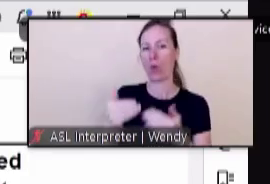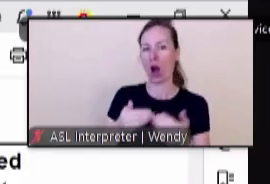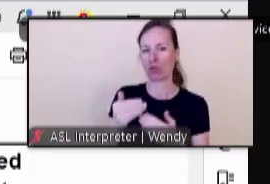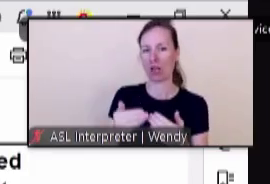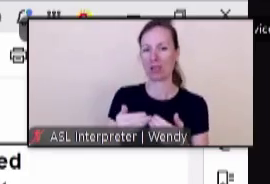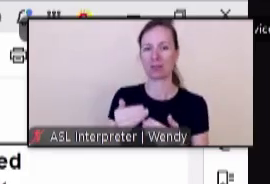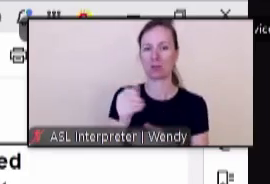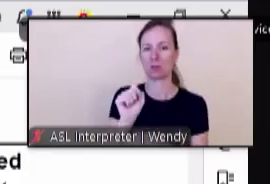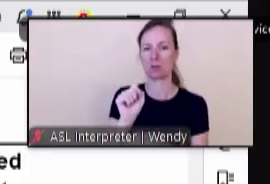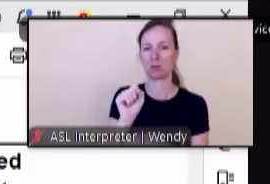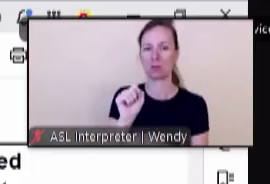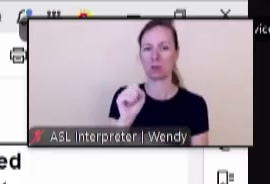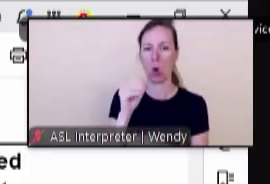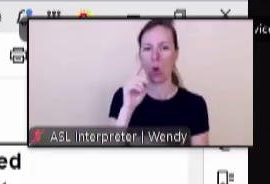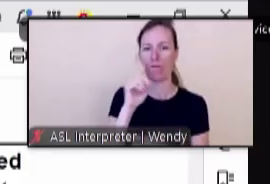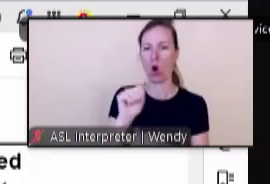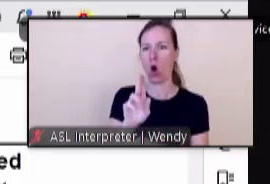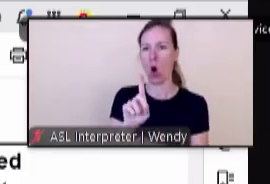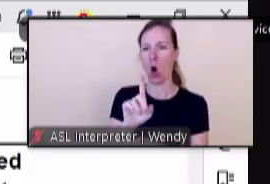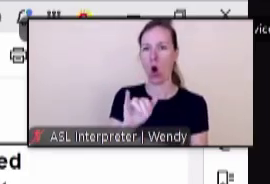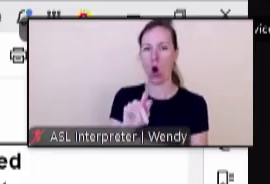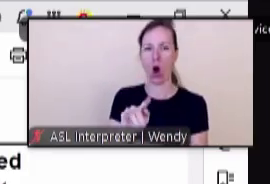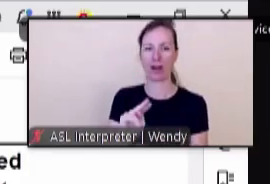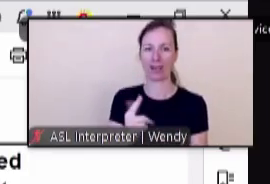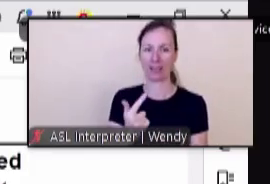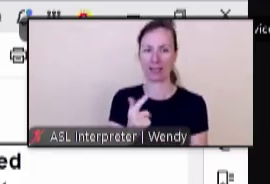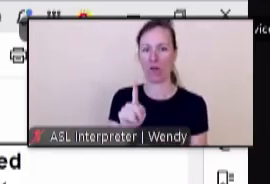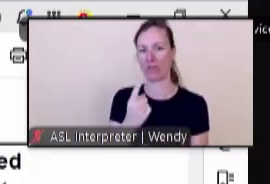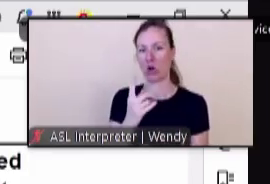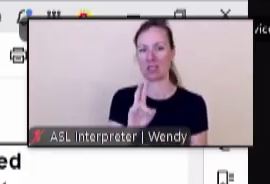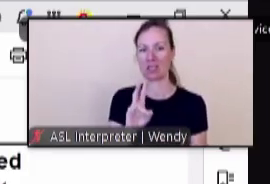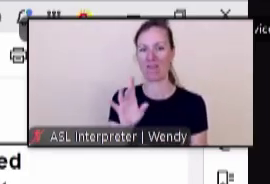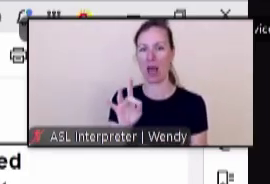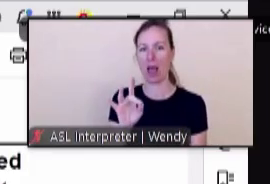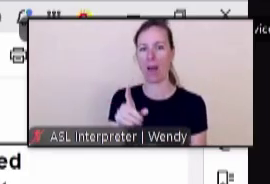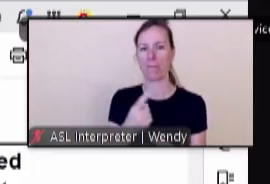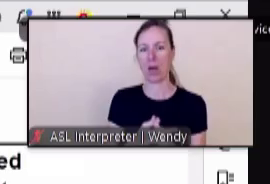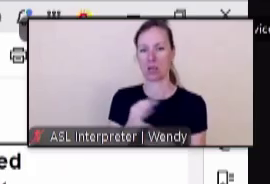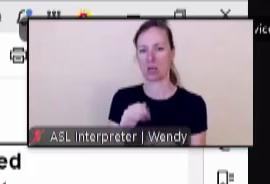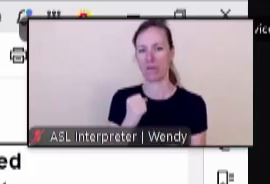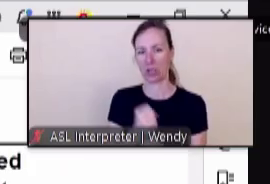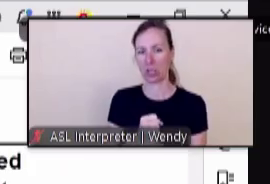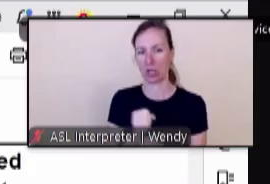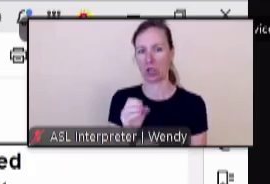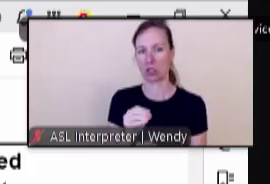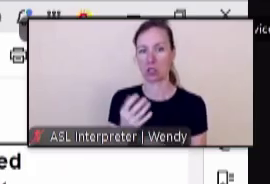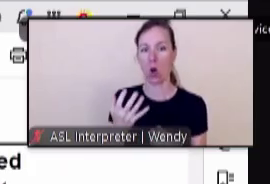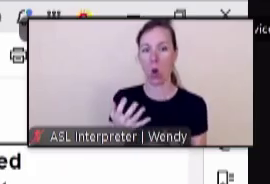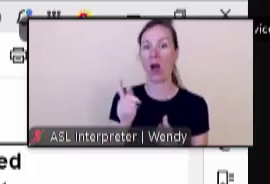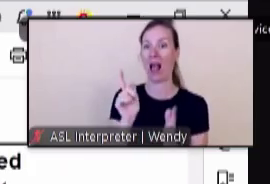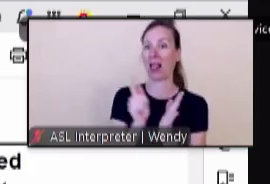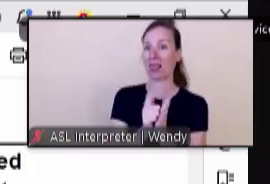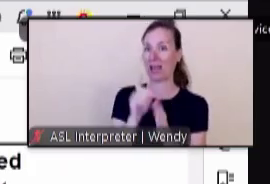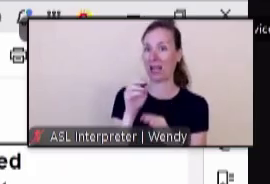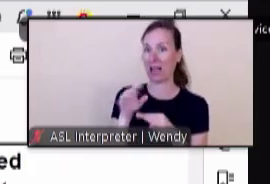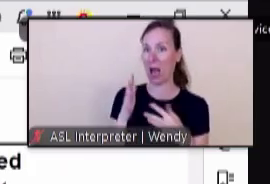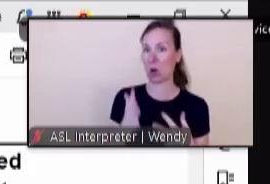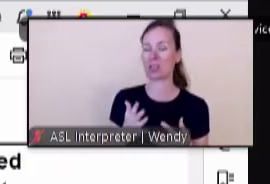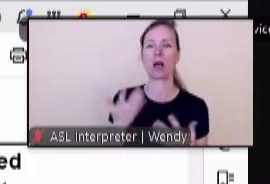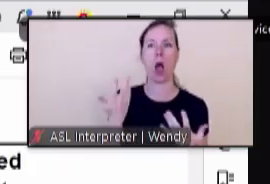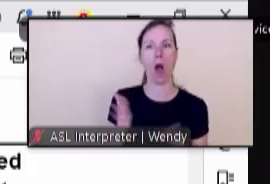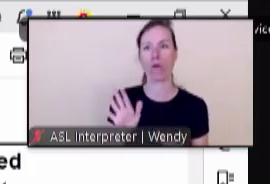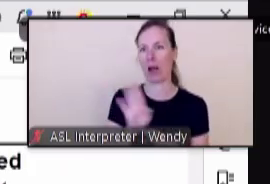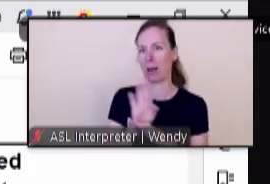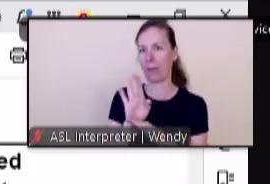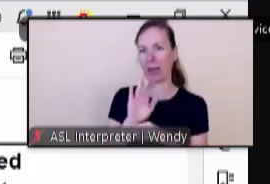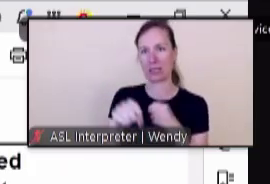with that. Legal counsel, it's been a busy year legally for us. We're already